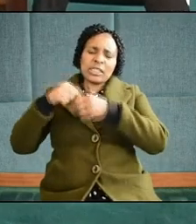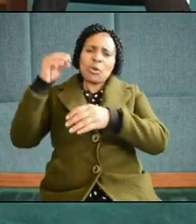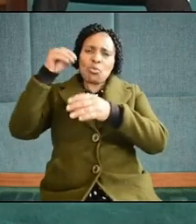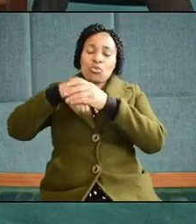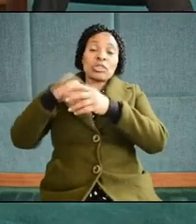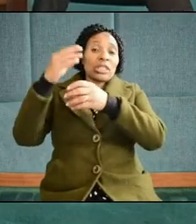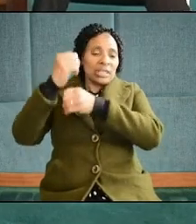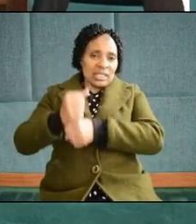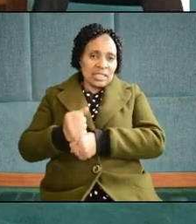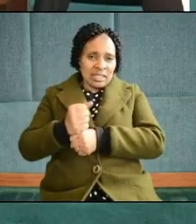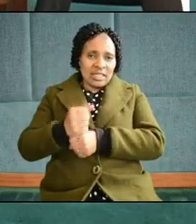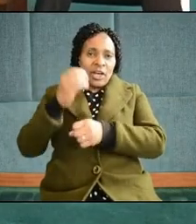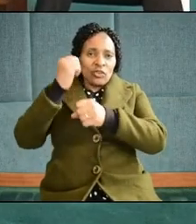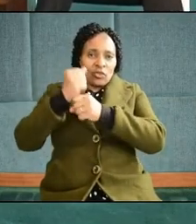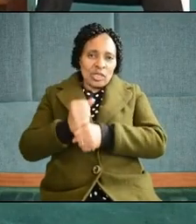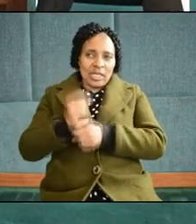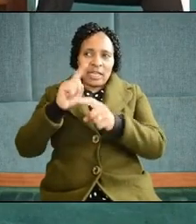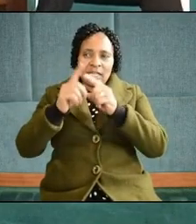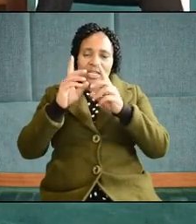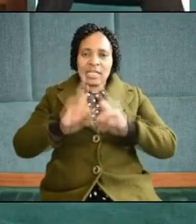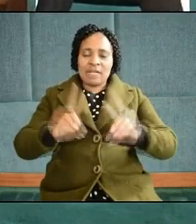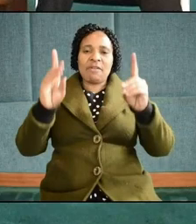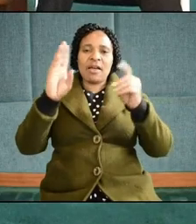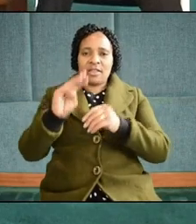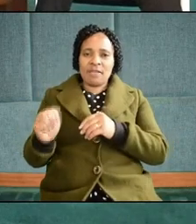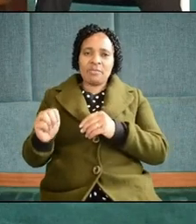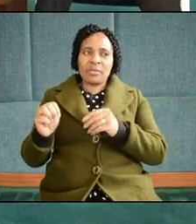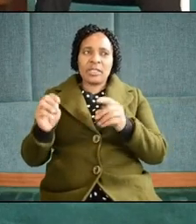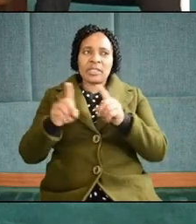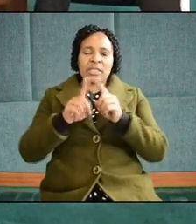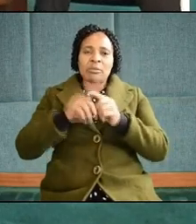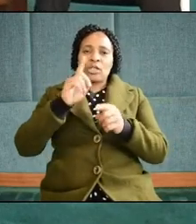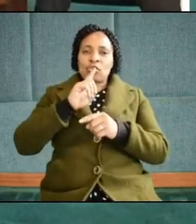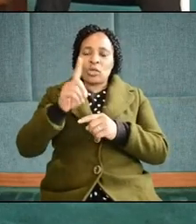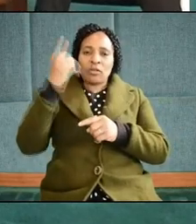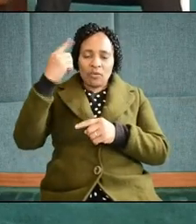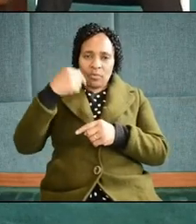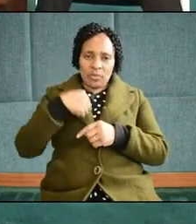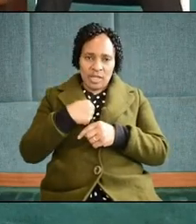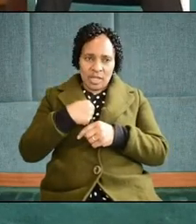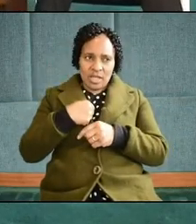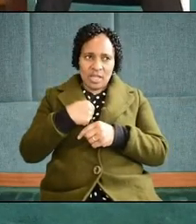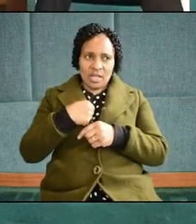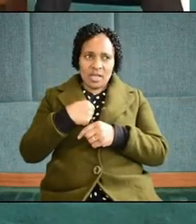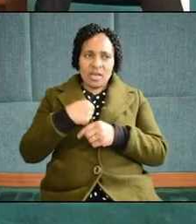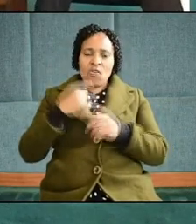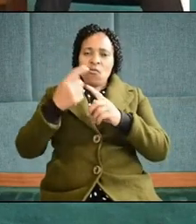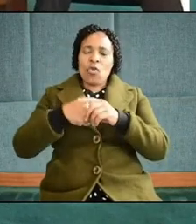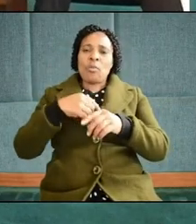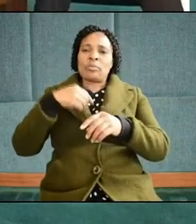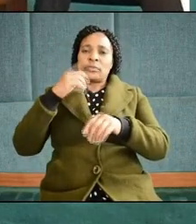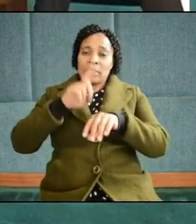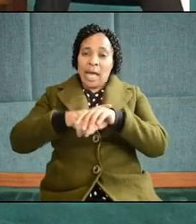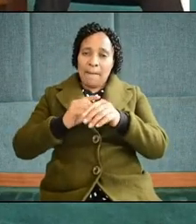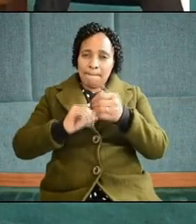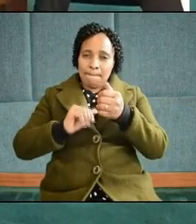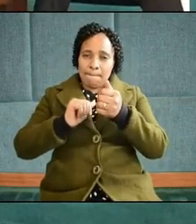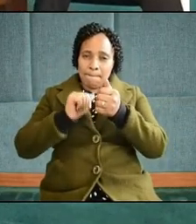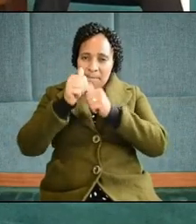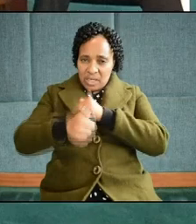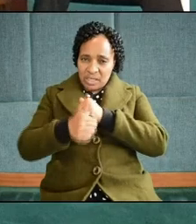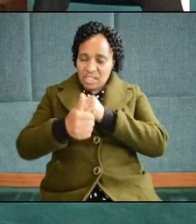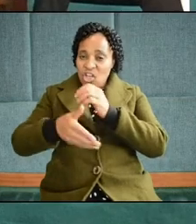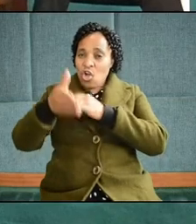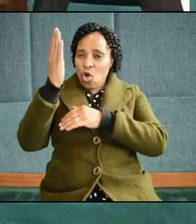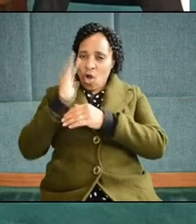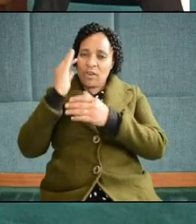trust. They trusted and you delivered them. And it's just an assurance to me that from times past, God has